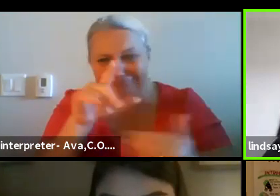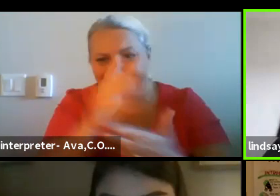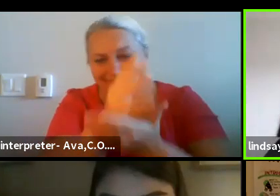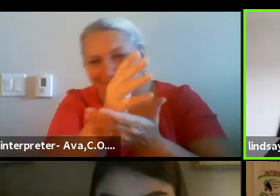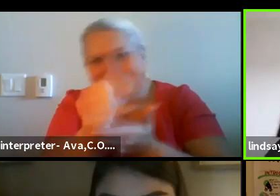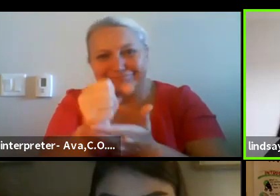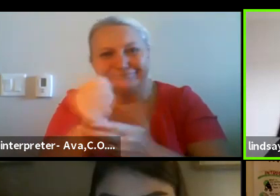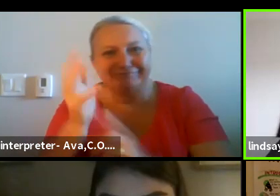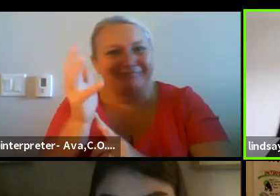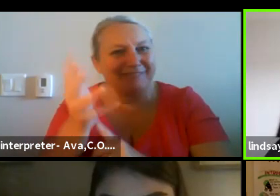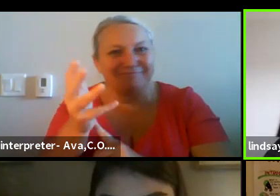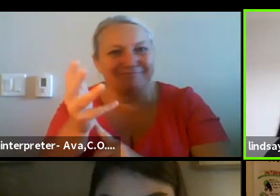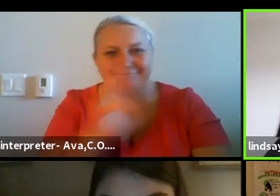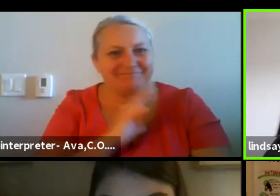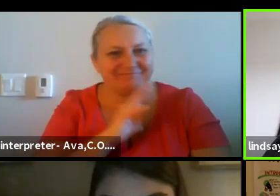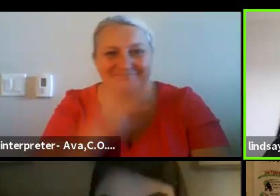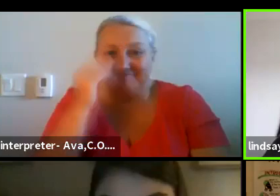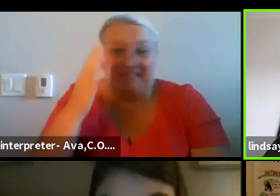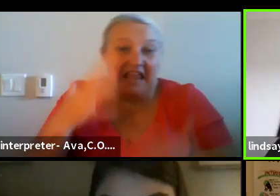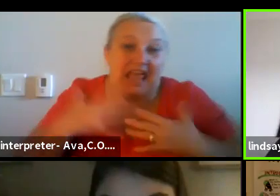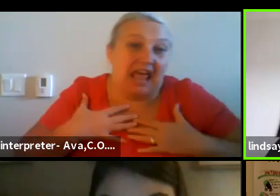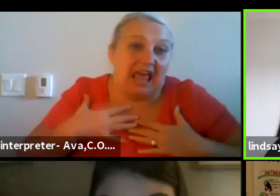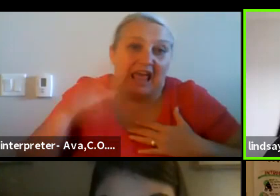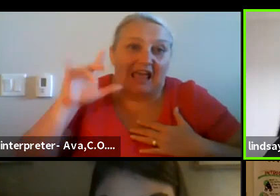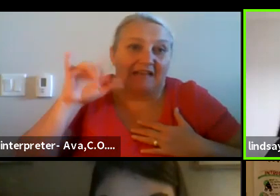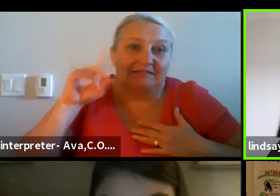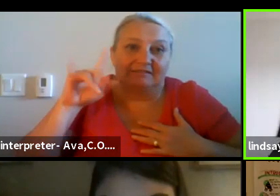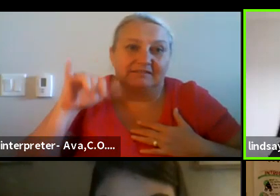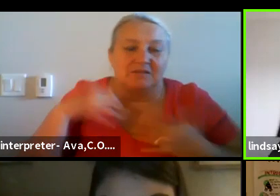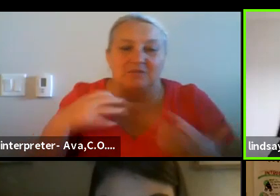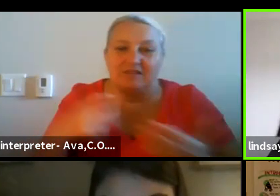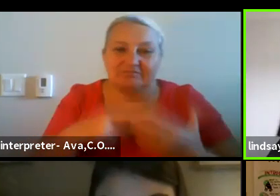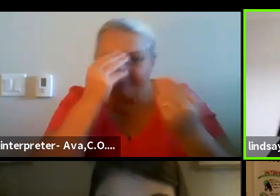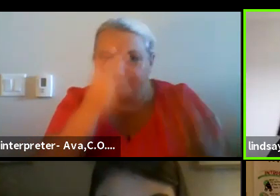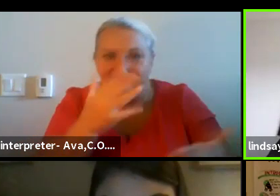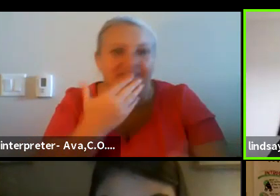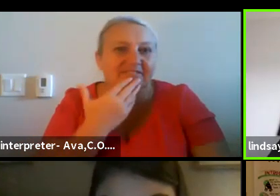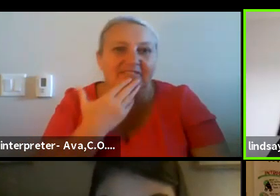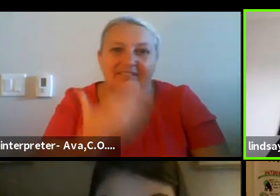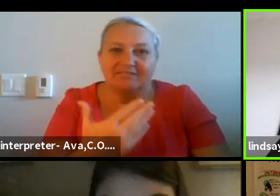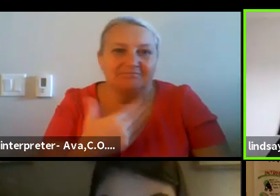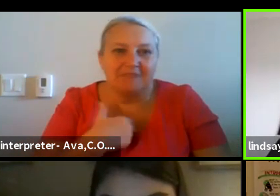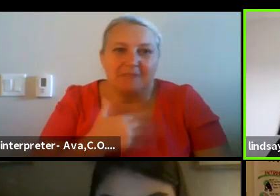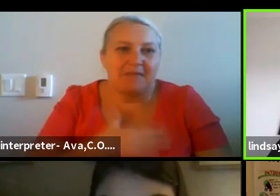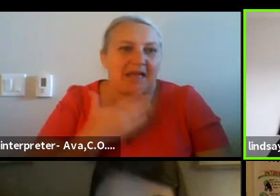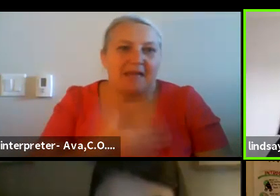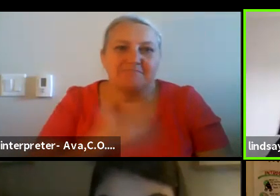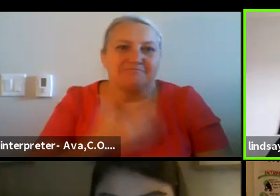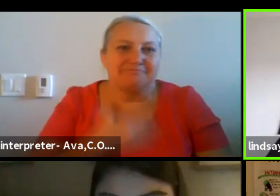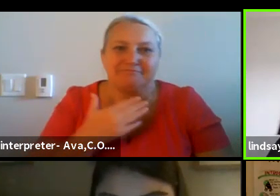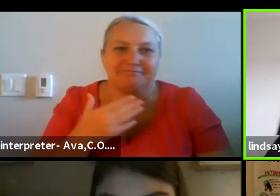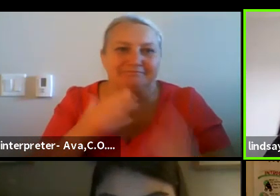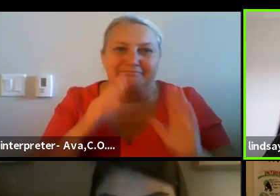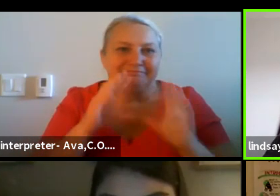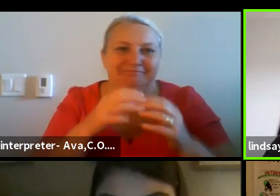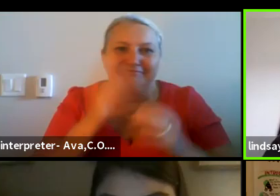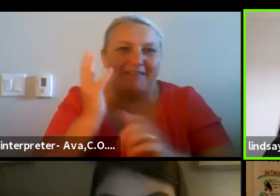At least, this is Lindsay. I want to say thank you. I'm very happy about that. So, check.